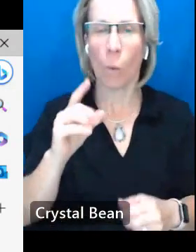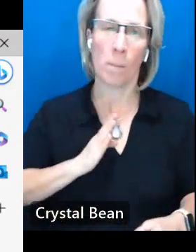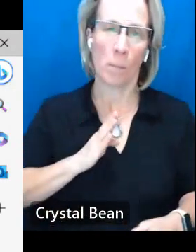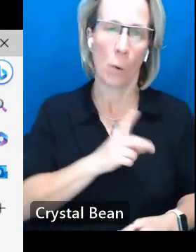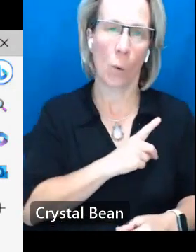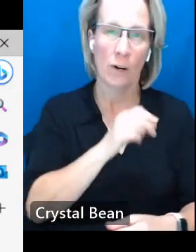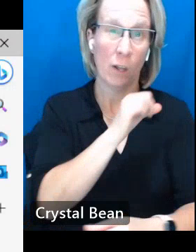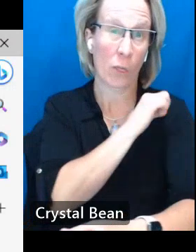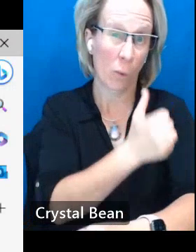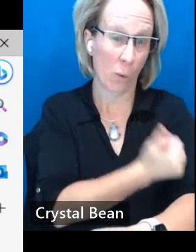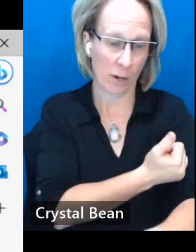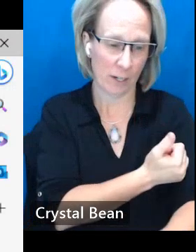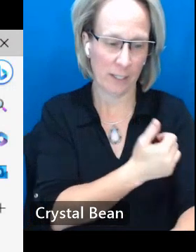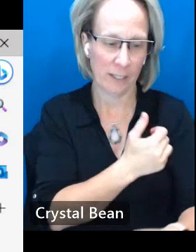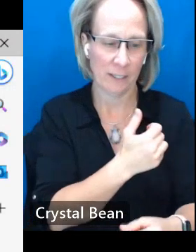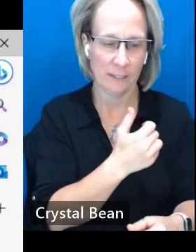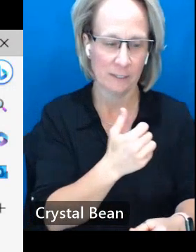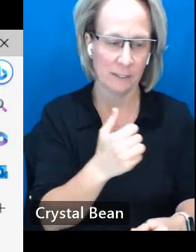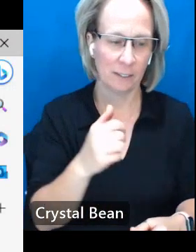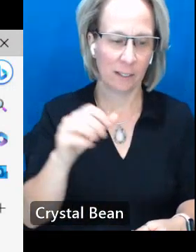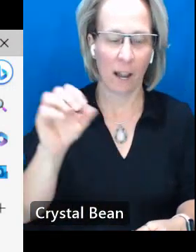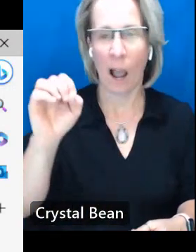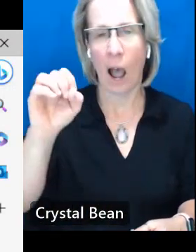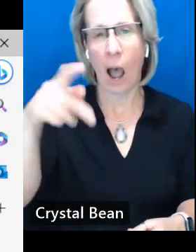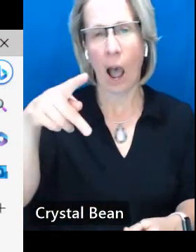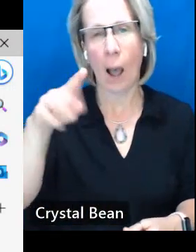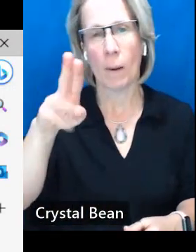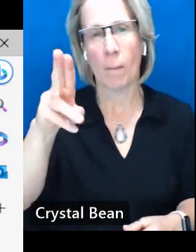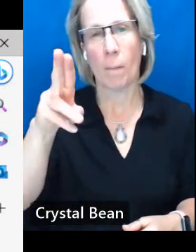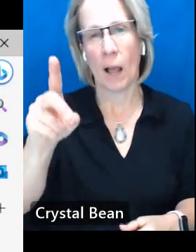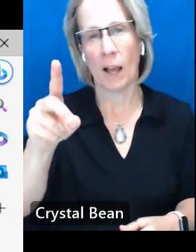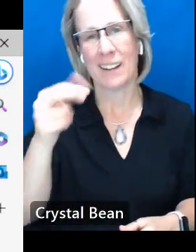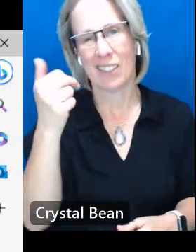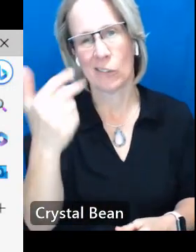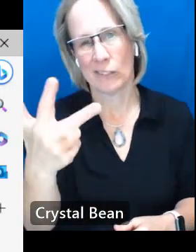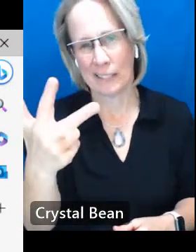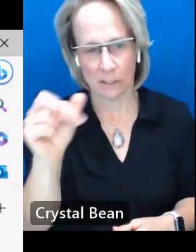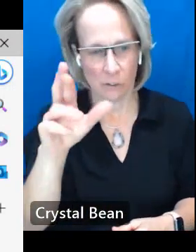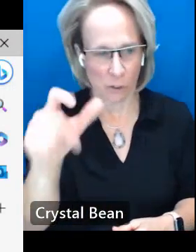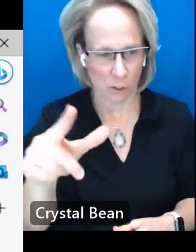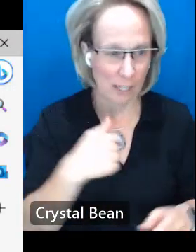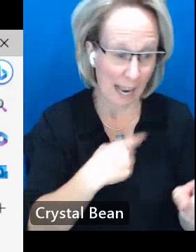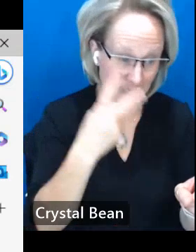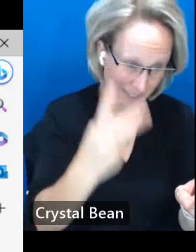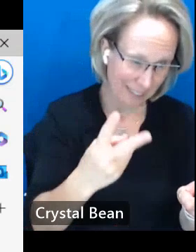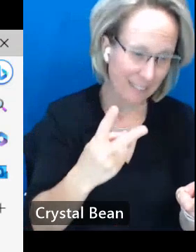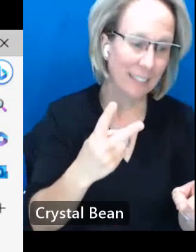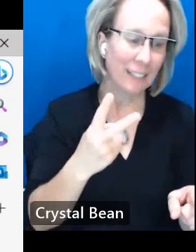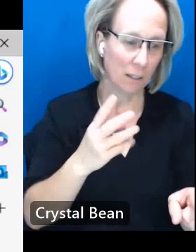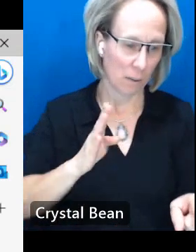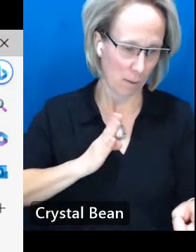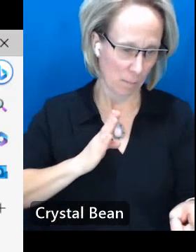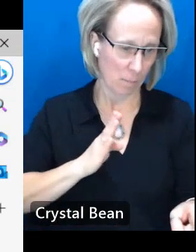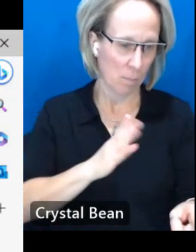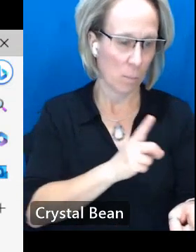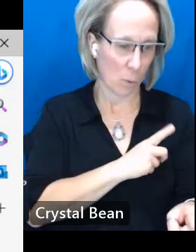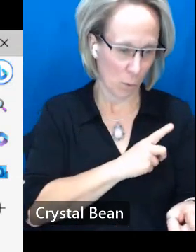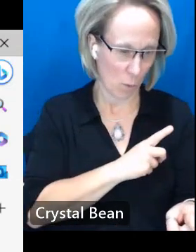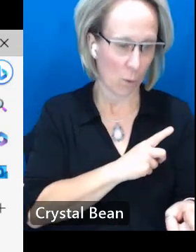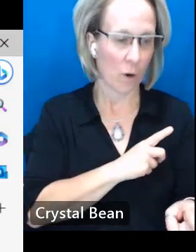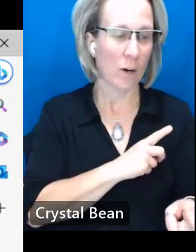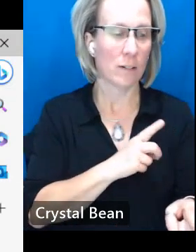1st. So then I click on search, and there you go. I see Board Authority's OPA 3 journals.